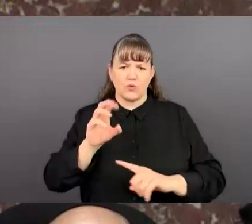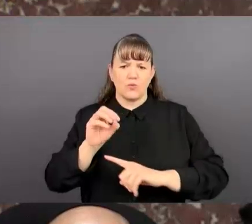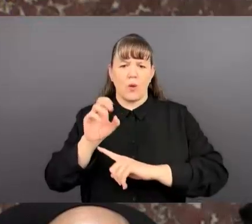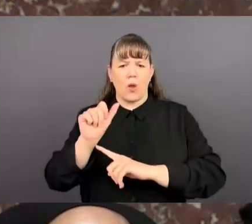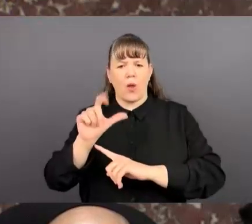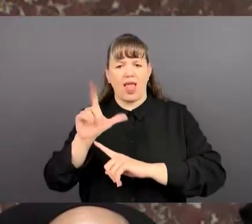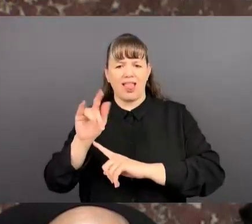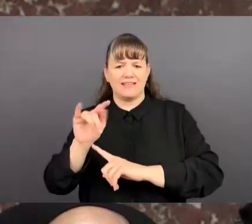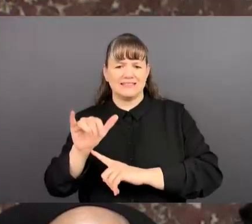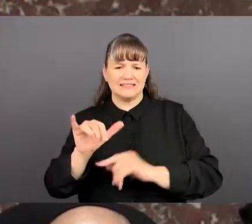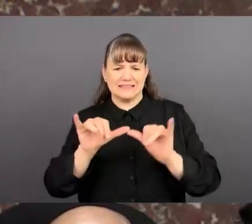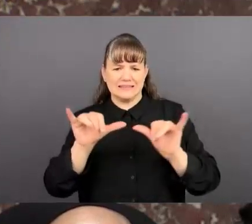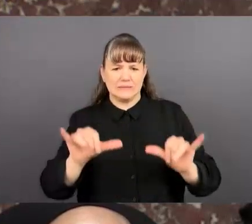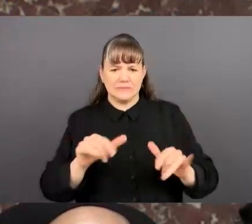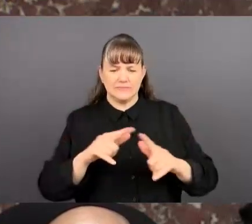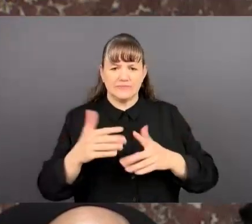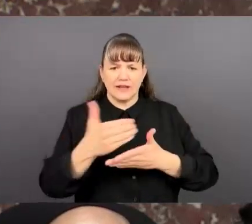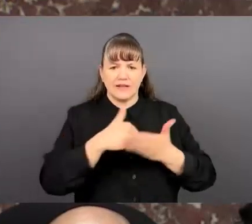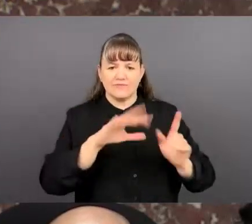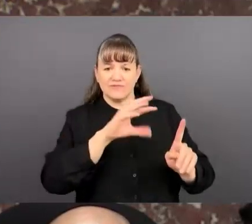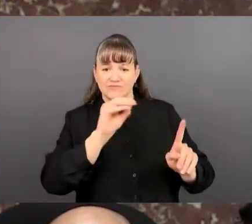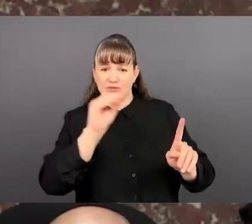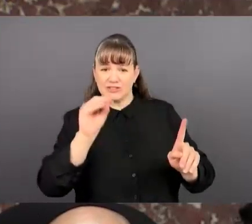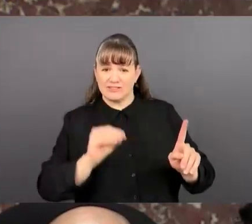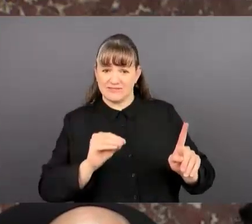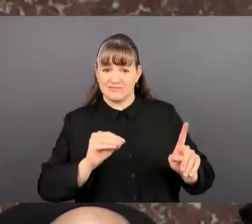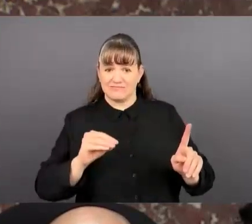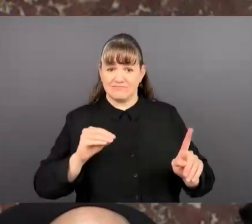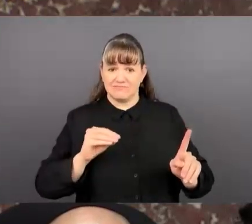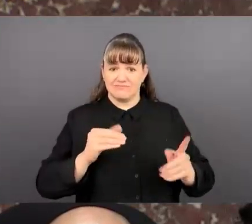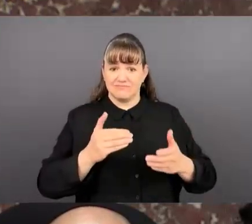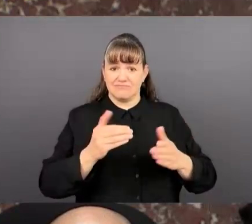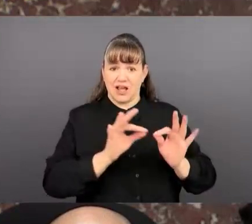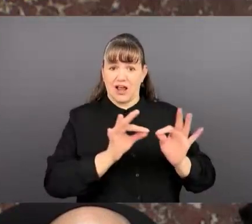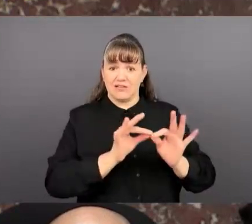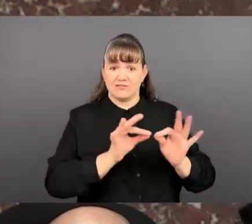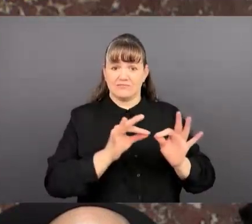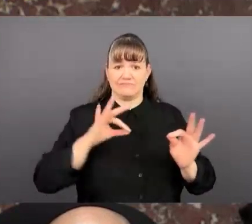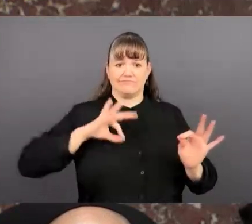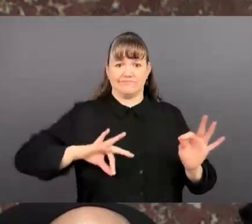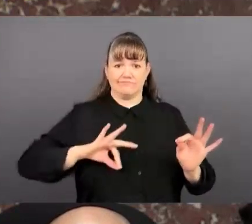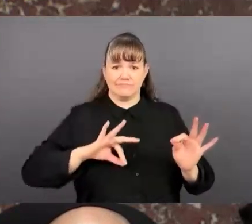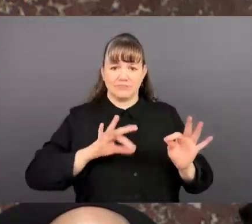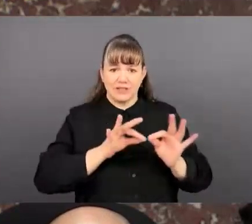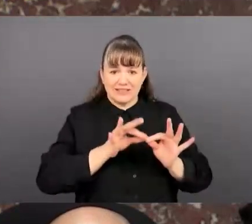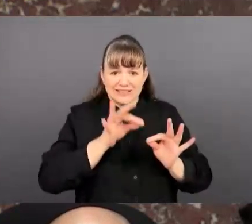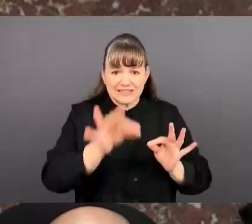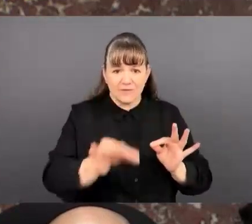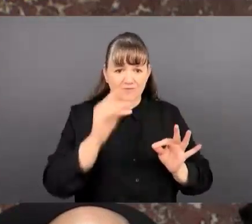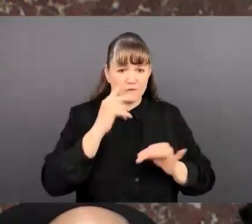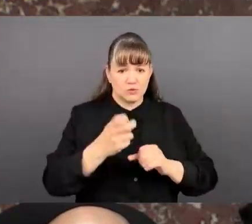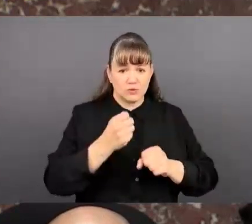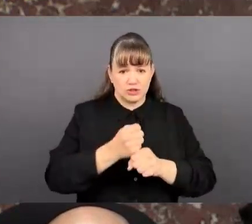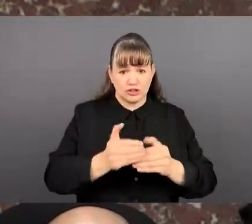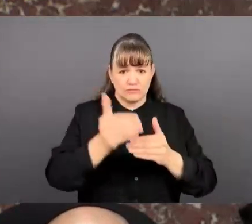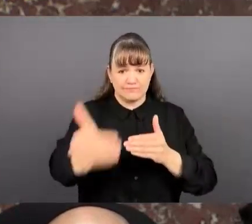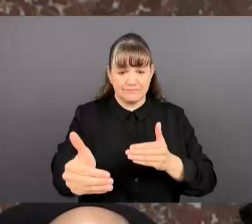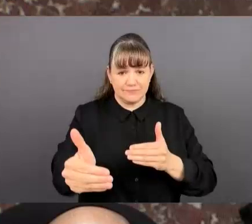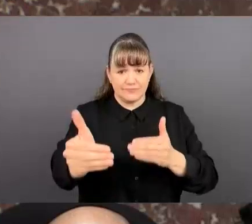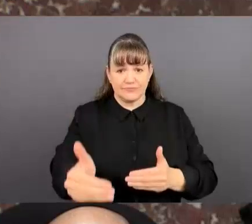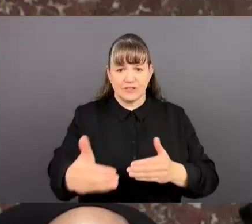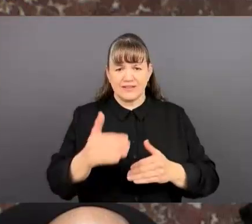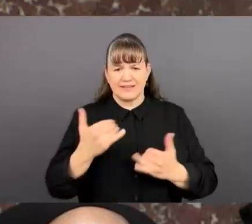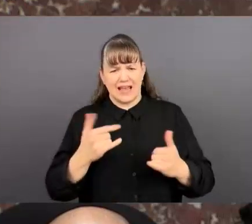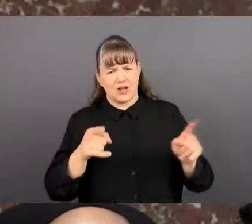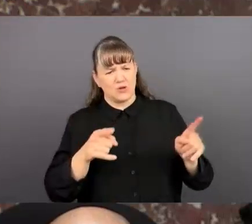years. My question is to the Minister of Energy and Climate Solutions. Following this delay in the new framework, can the Minister confirm if the intention is still to secure